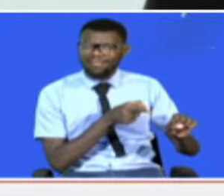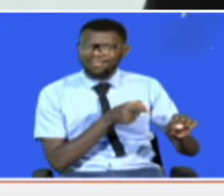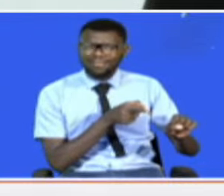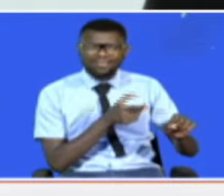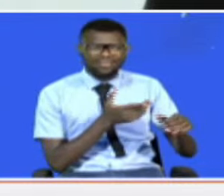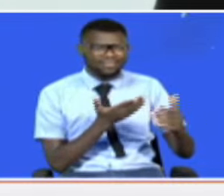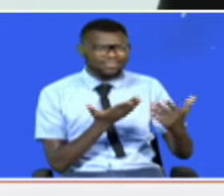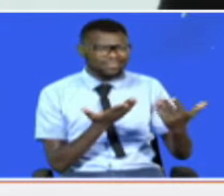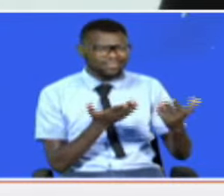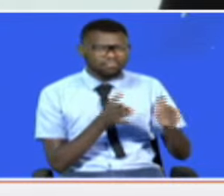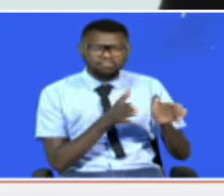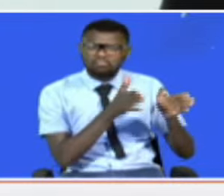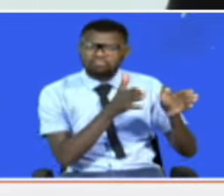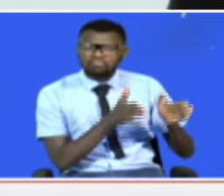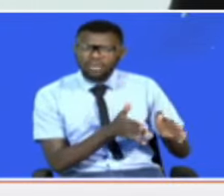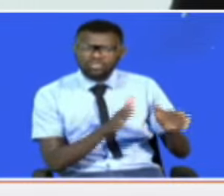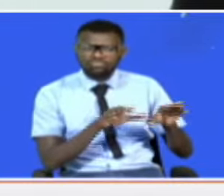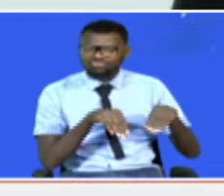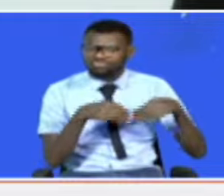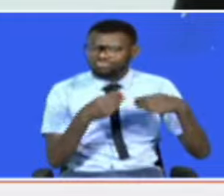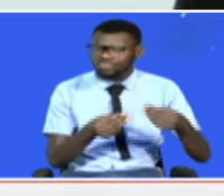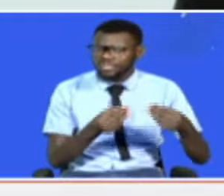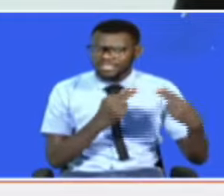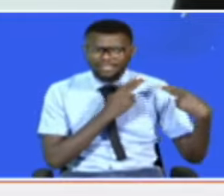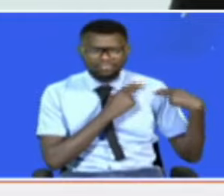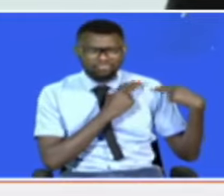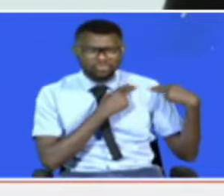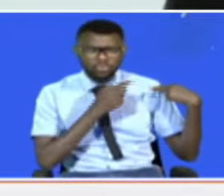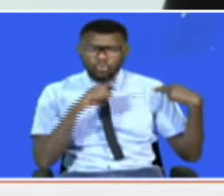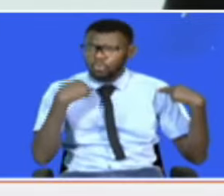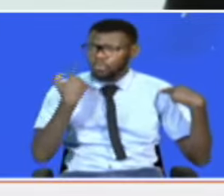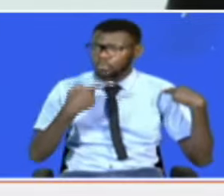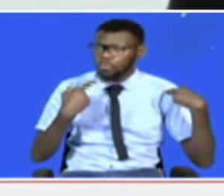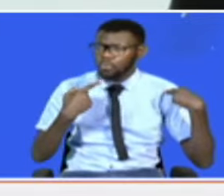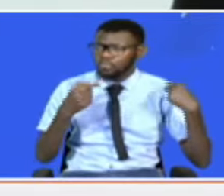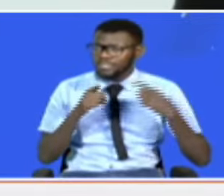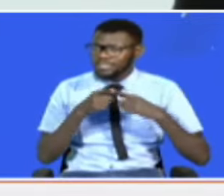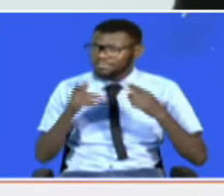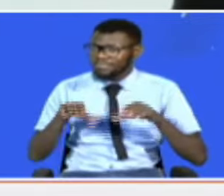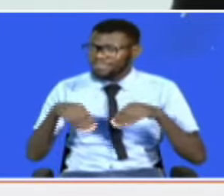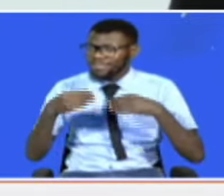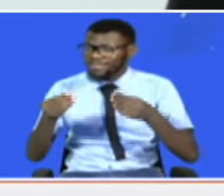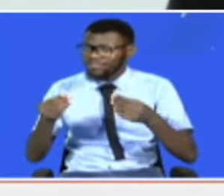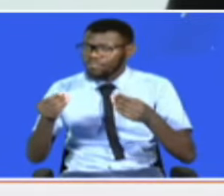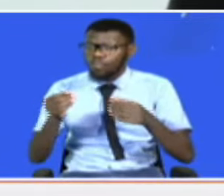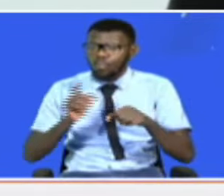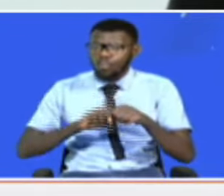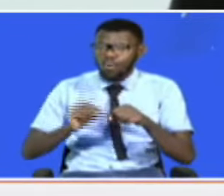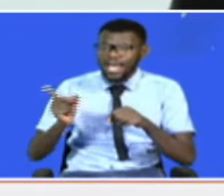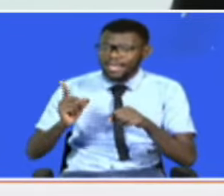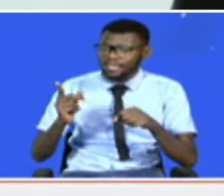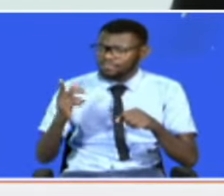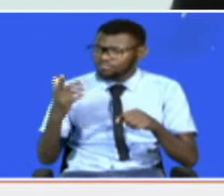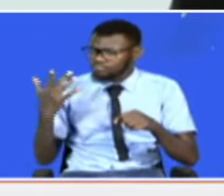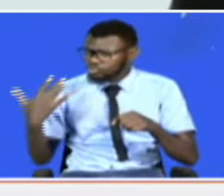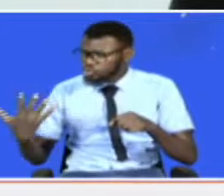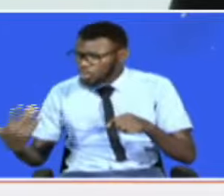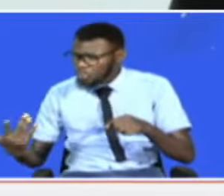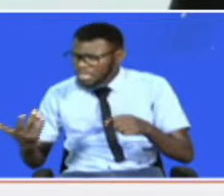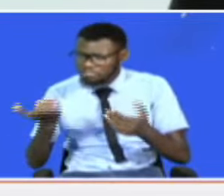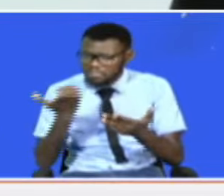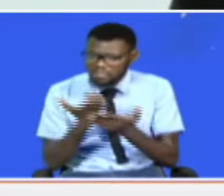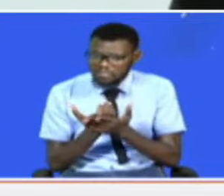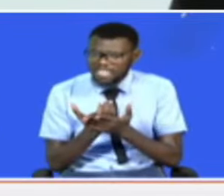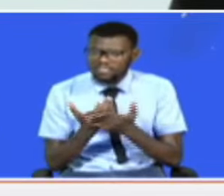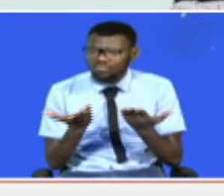who is the provider? When was it issued? Where is the tender document? What is the